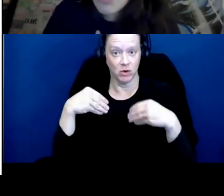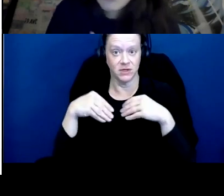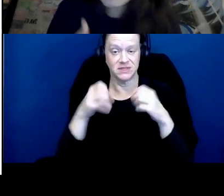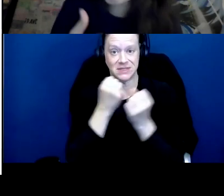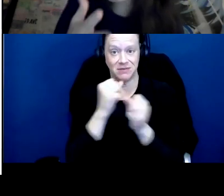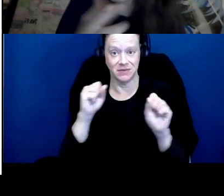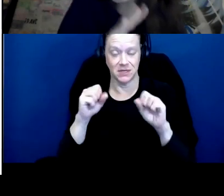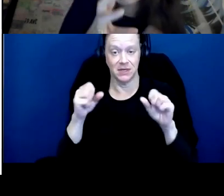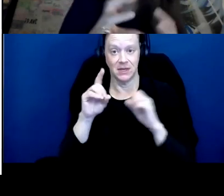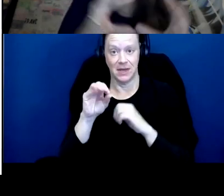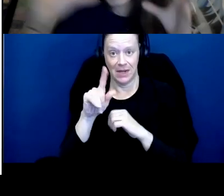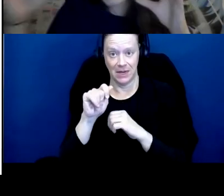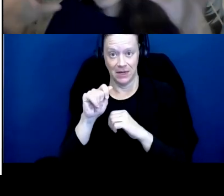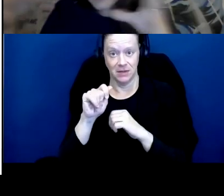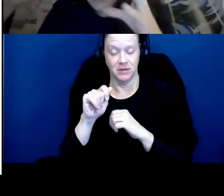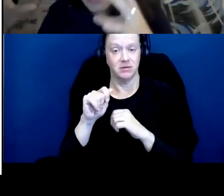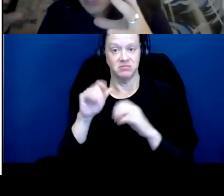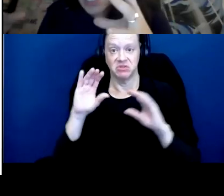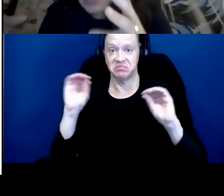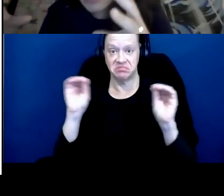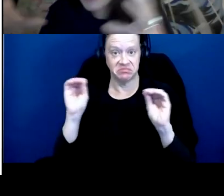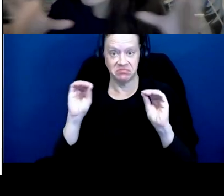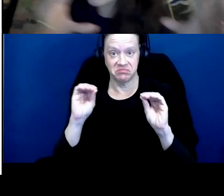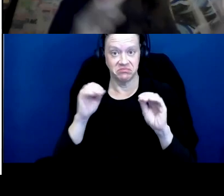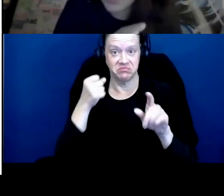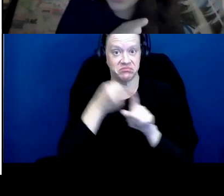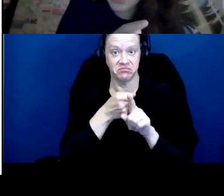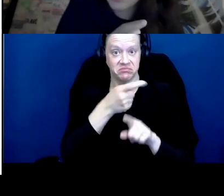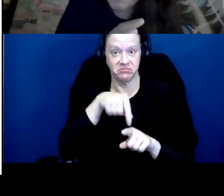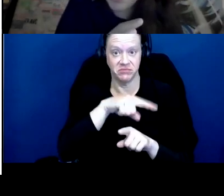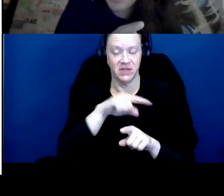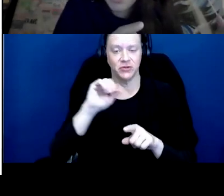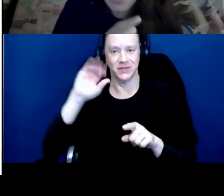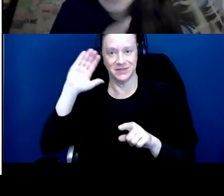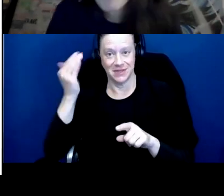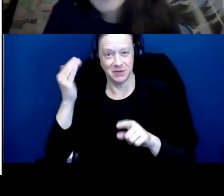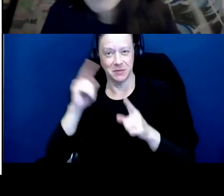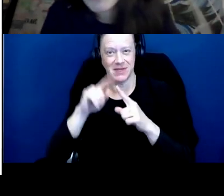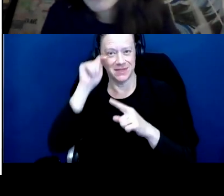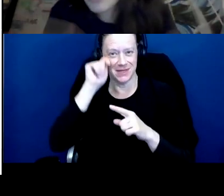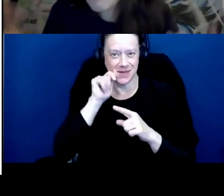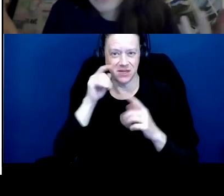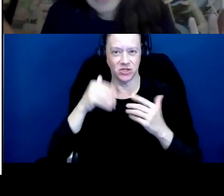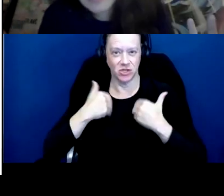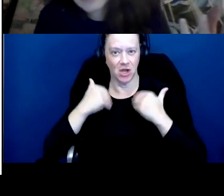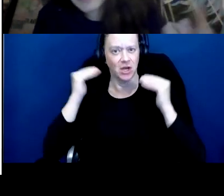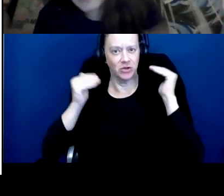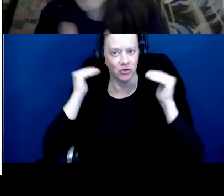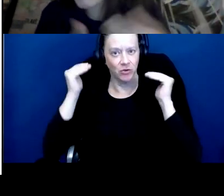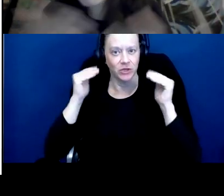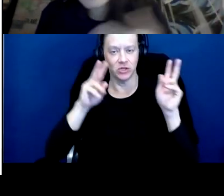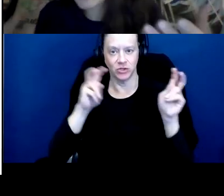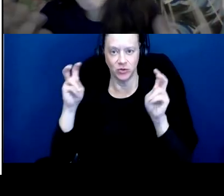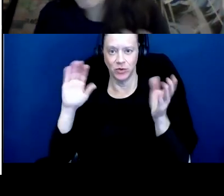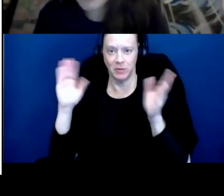muscle seems to be more of a teenage and young adult thing than younger kids. It's possible, in fact likely, that